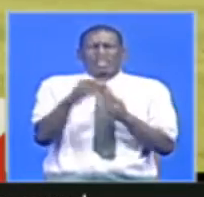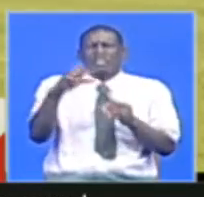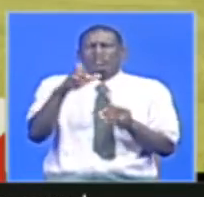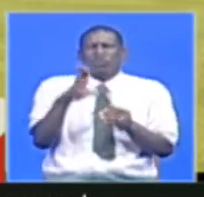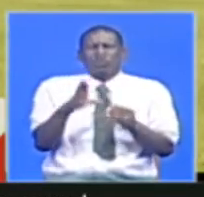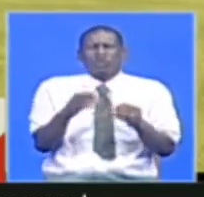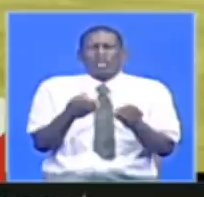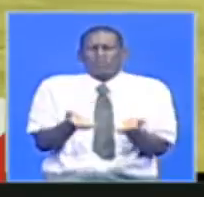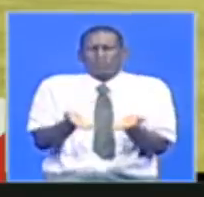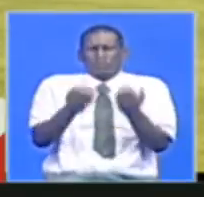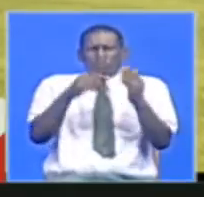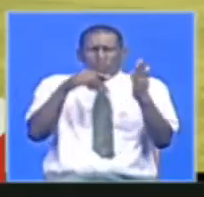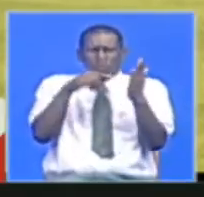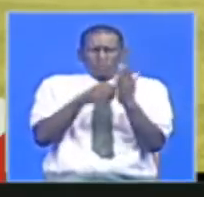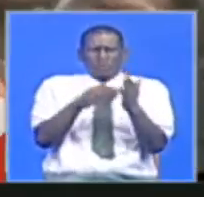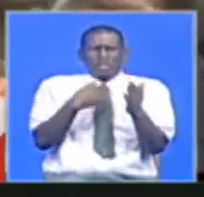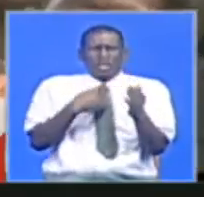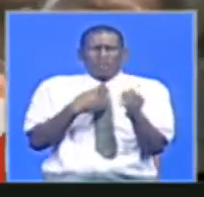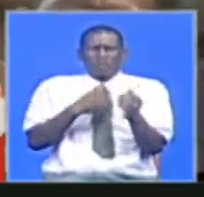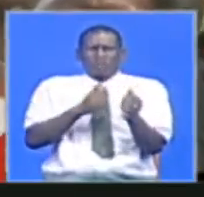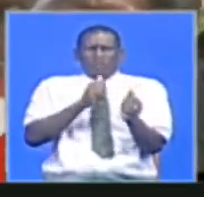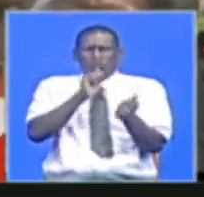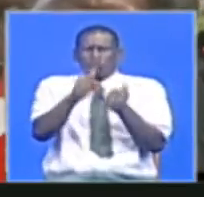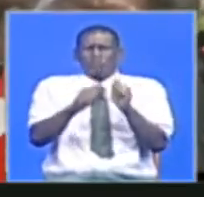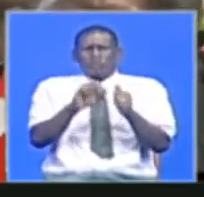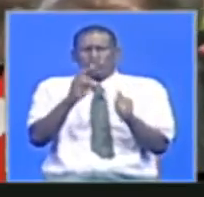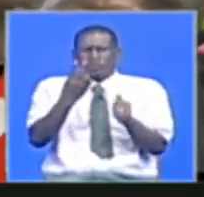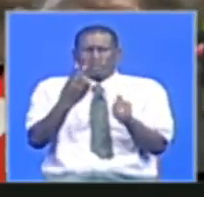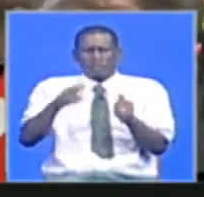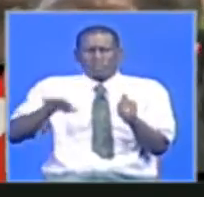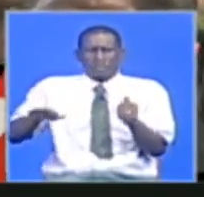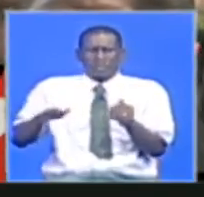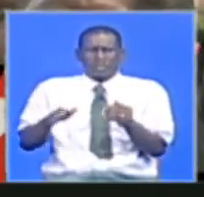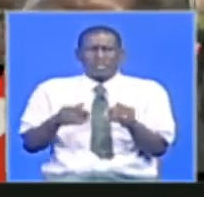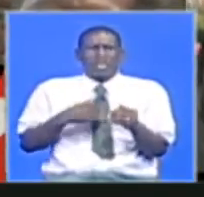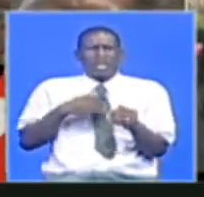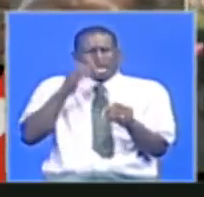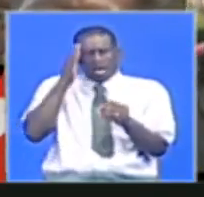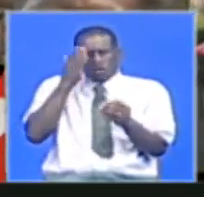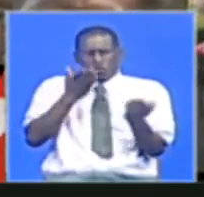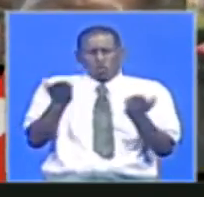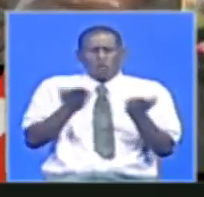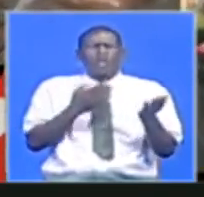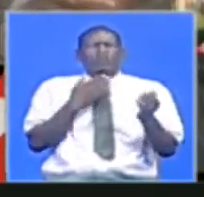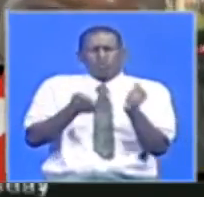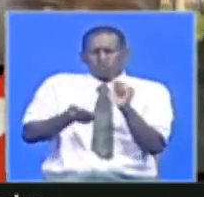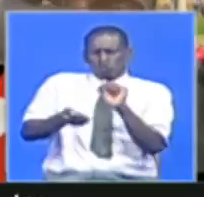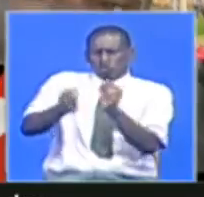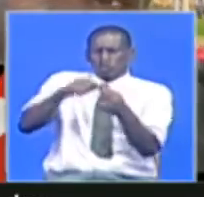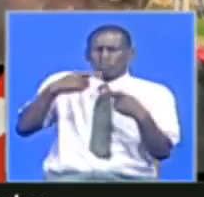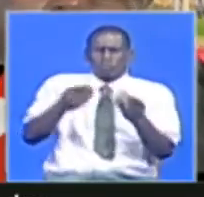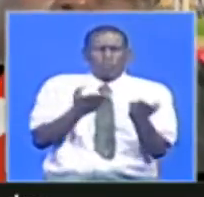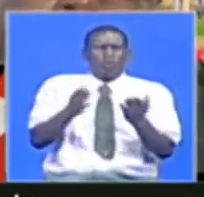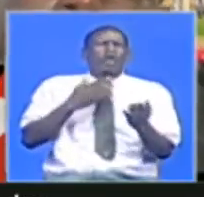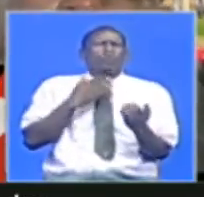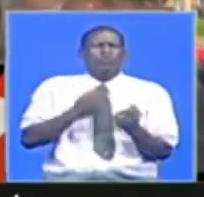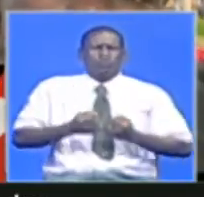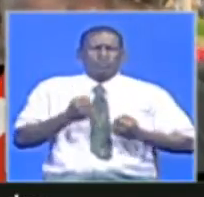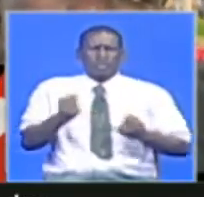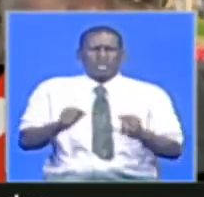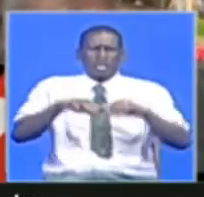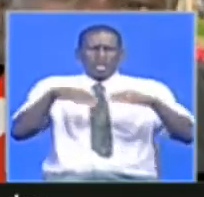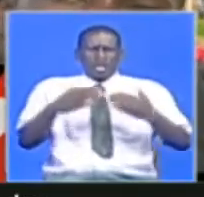their points, having played 2 games less. When I can know where I want to replace, where I want to strengthen, how we can go